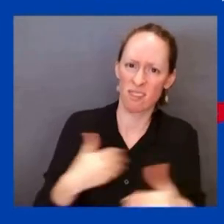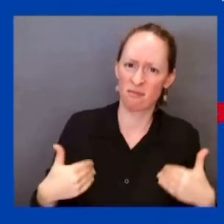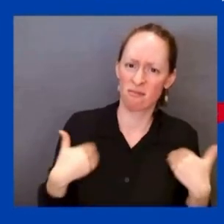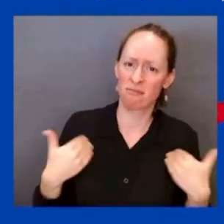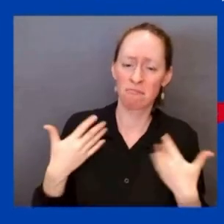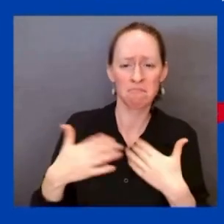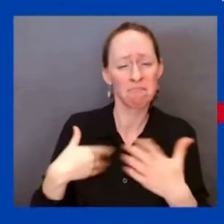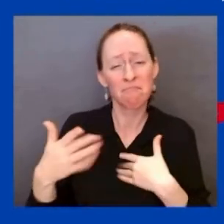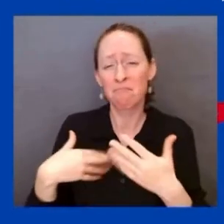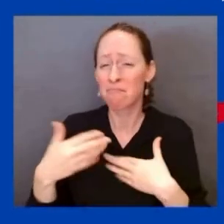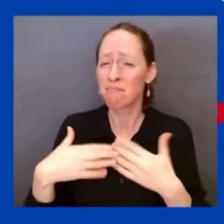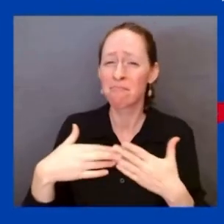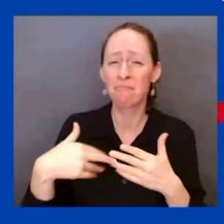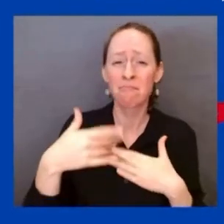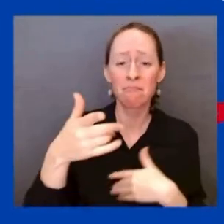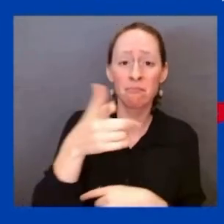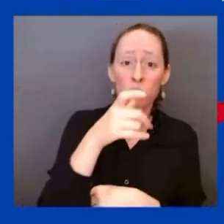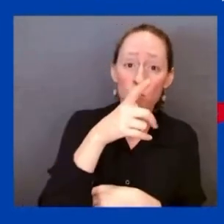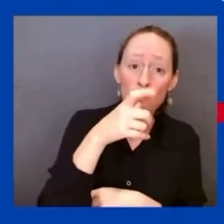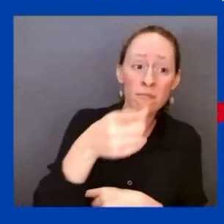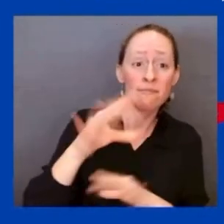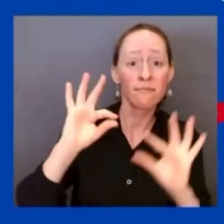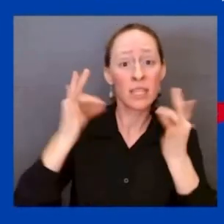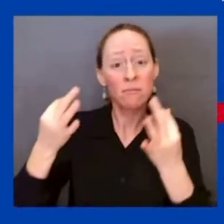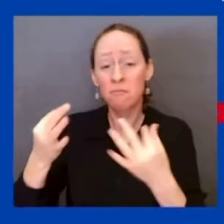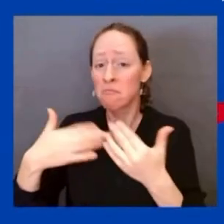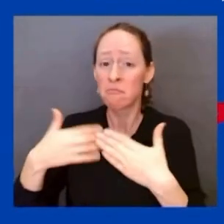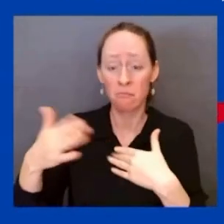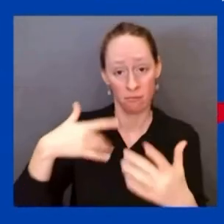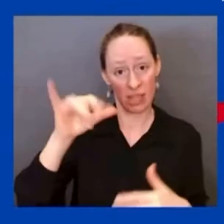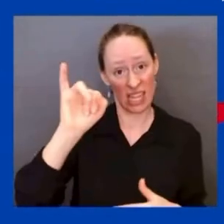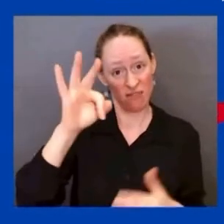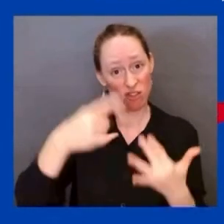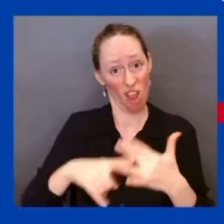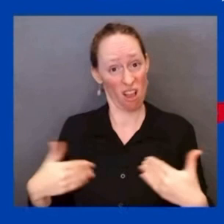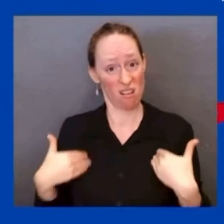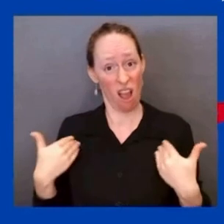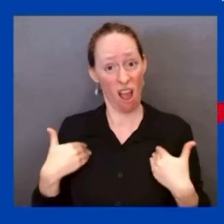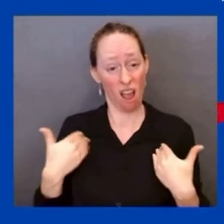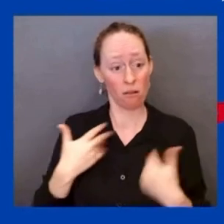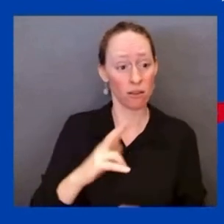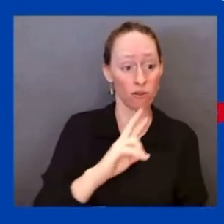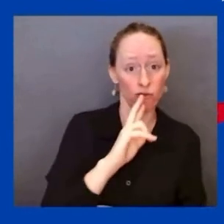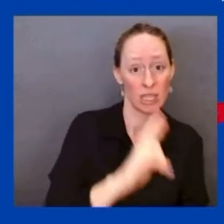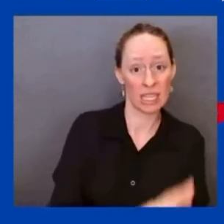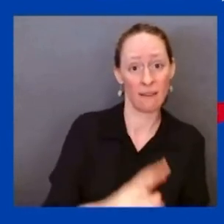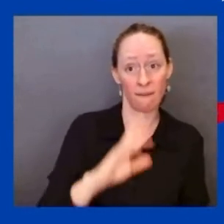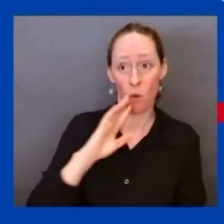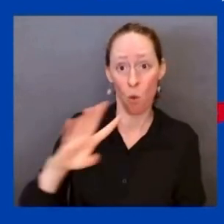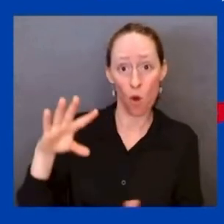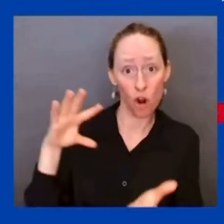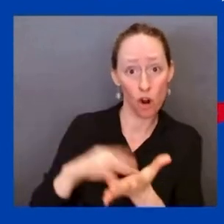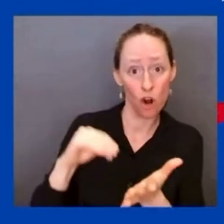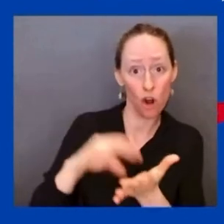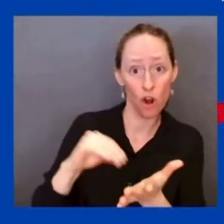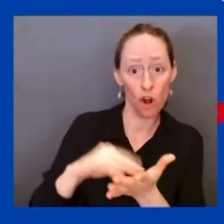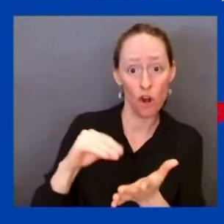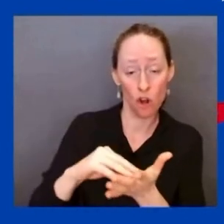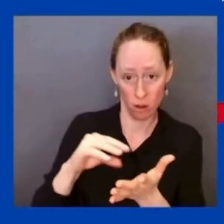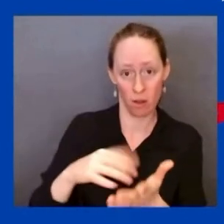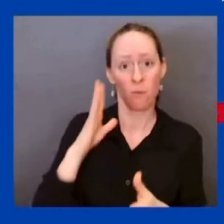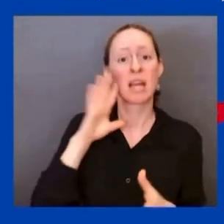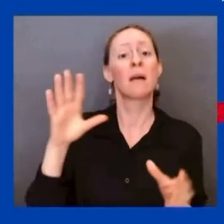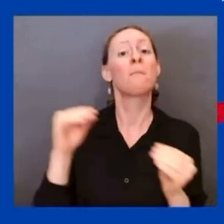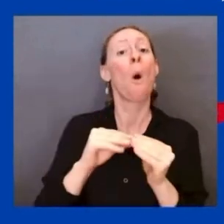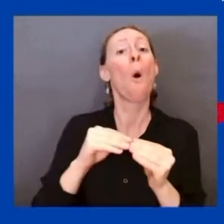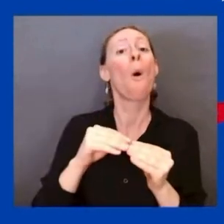opportunity. You all know all the data and statistics that a kid going from a broken home in a tough circumstance is going to